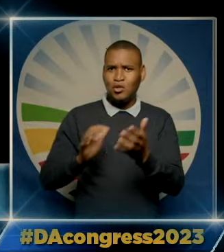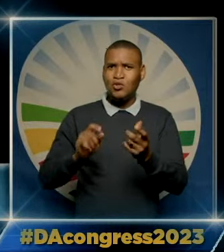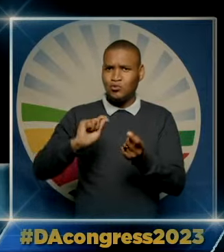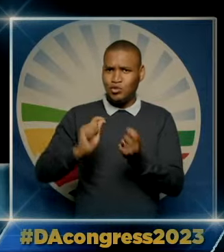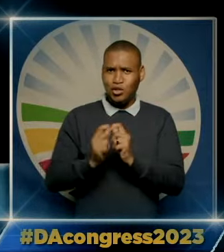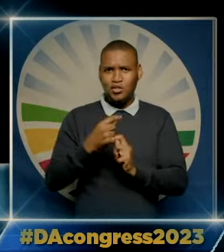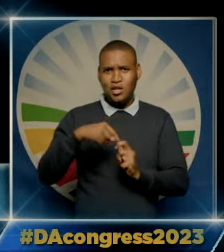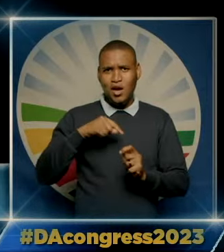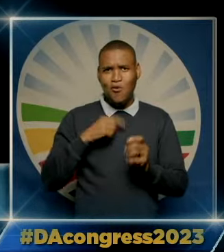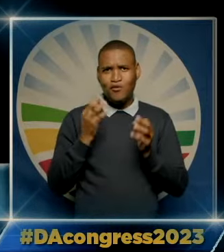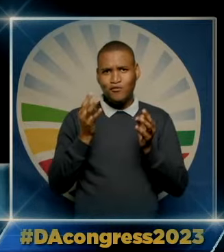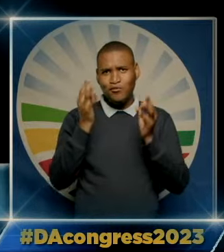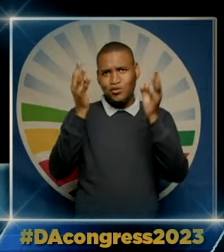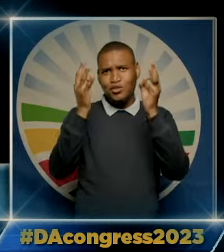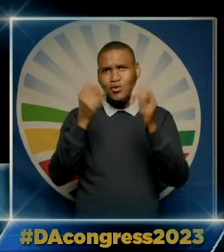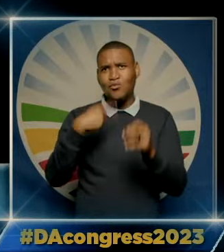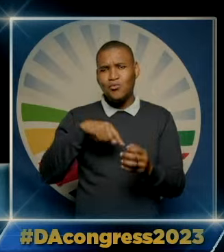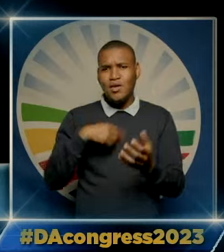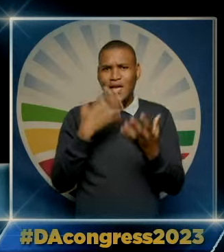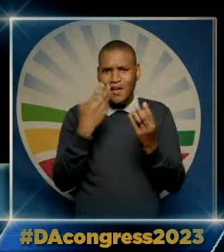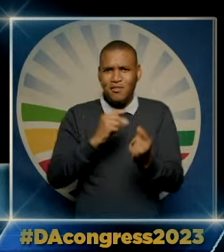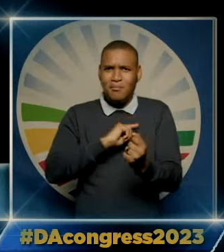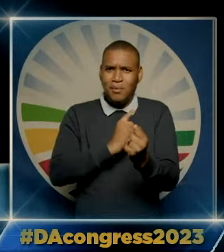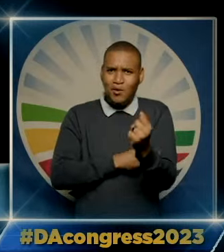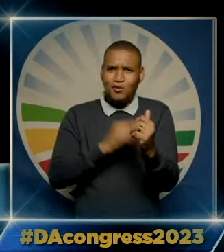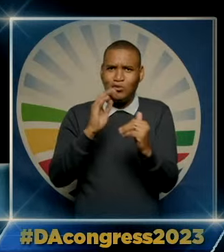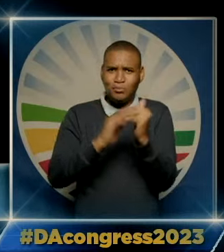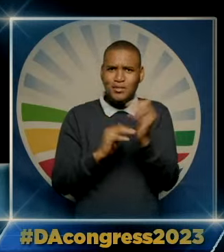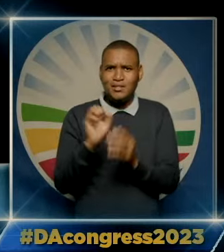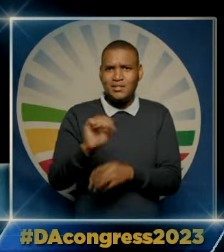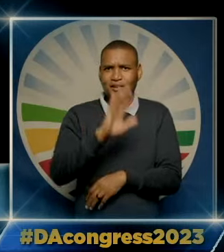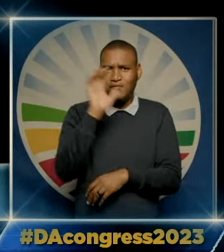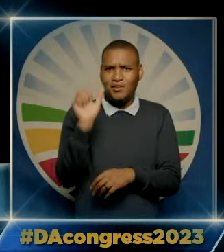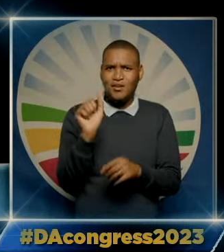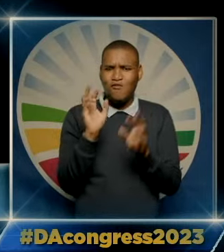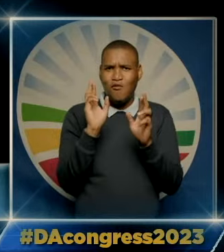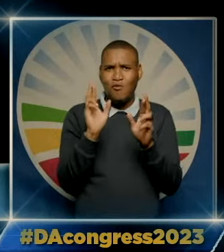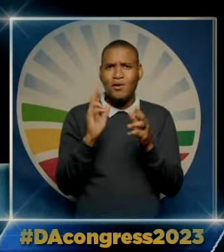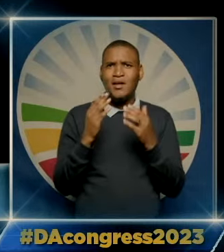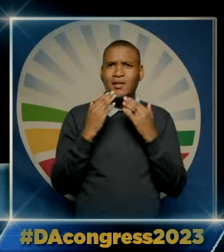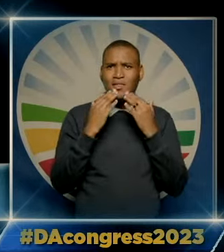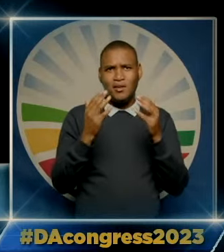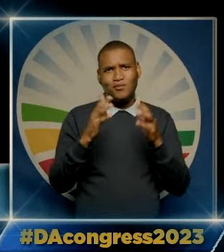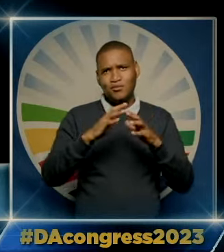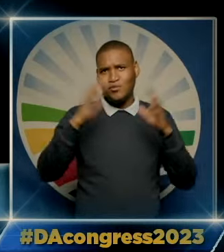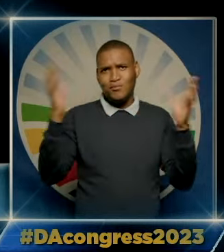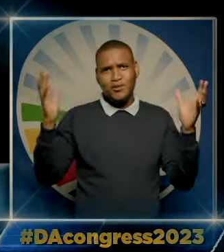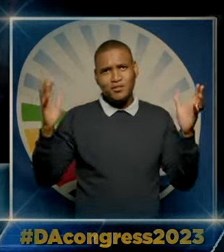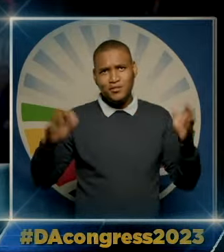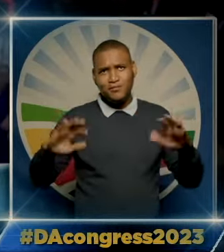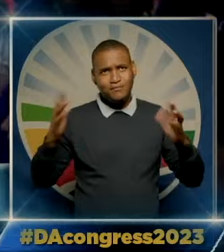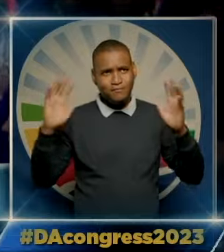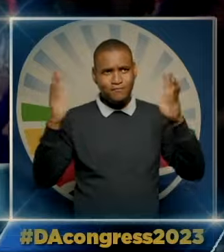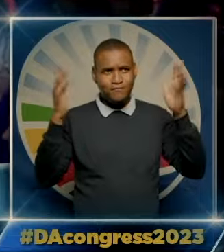future. We have the power to build a South Africa of hope. Thank you so much.